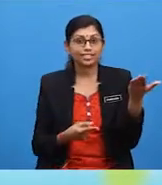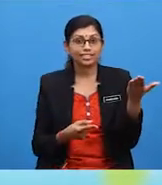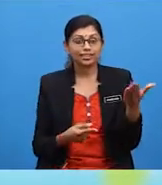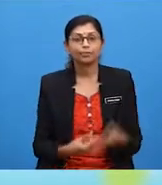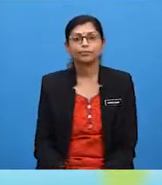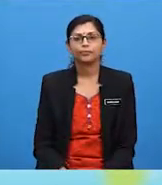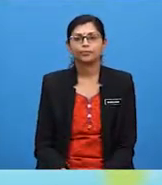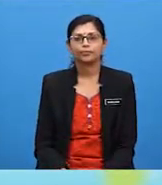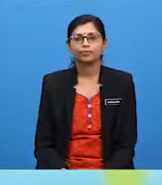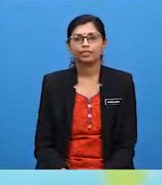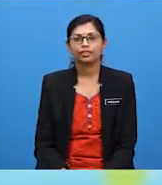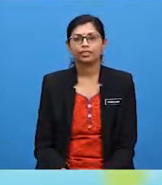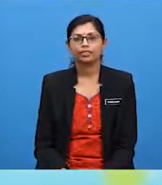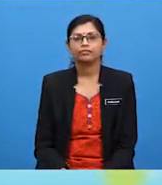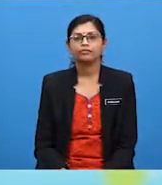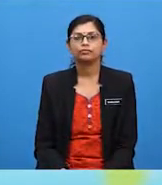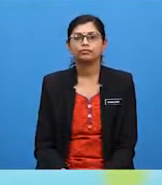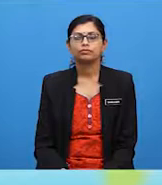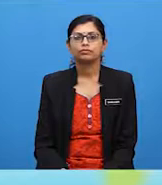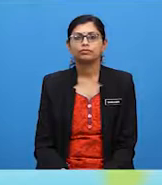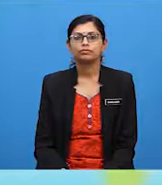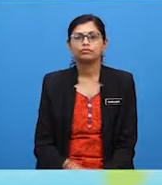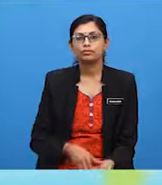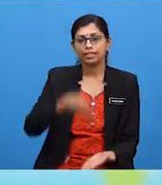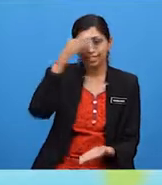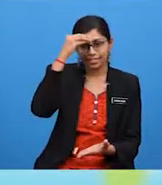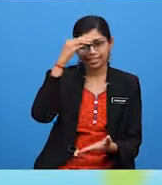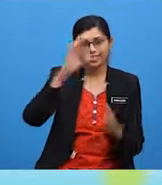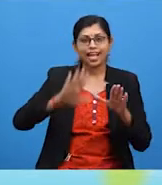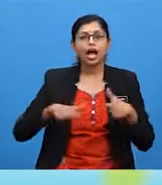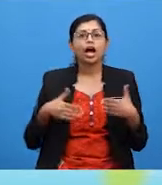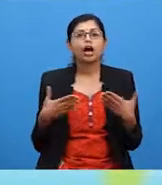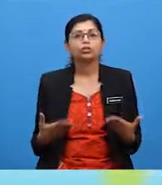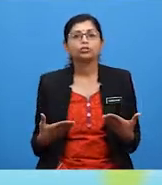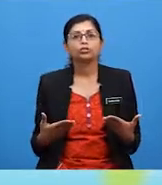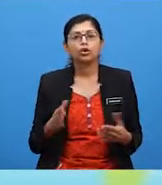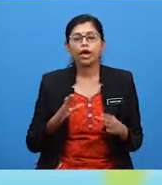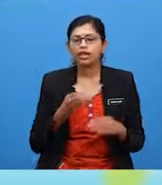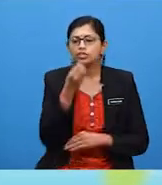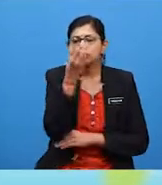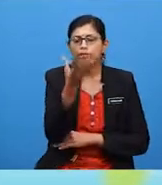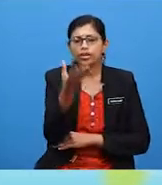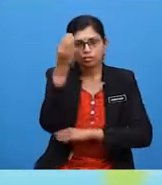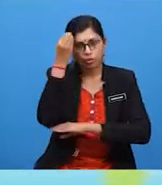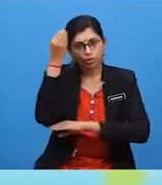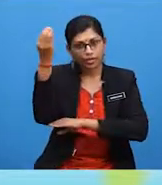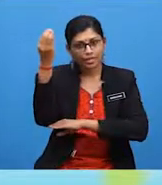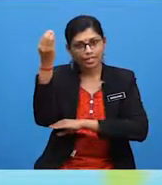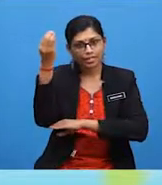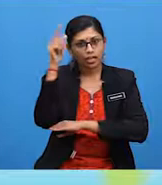Yes, you're right. We're going to learn how to express ourselves when giving